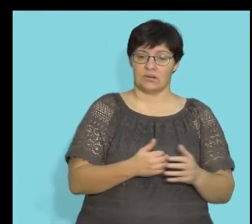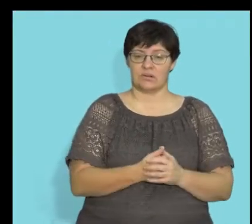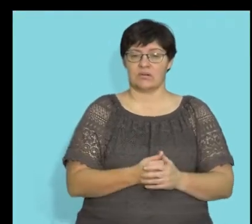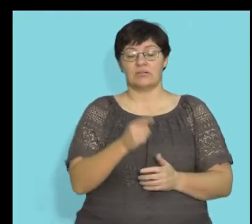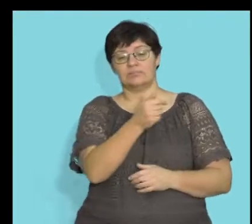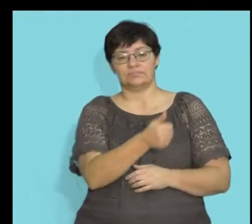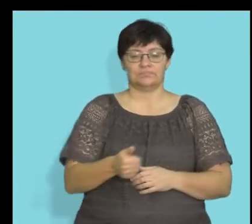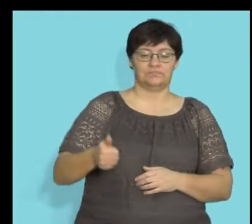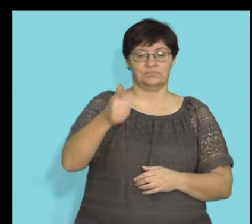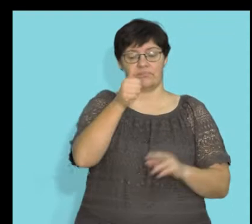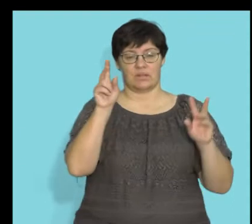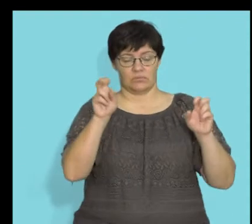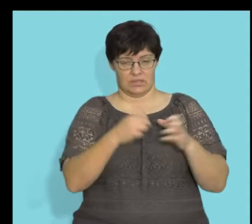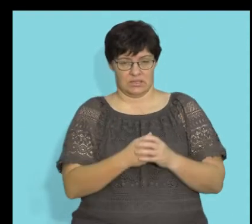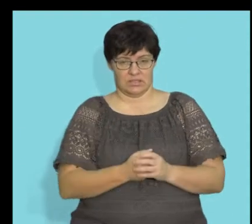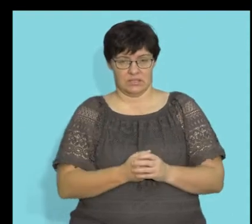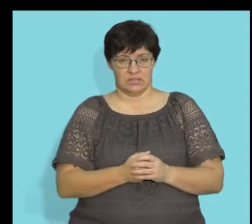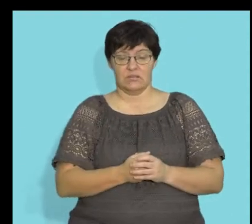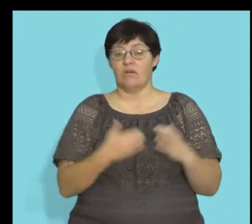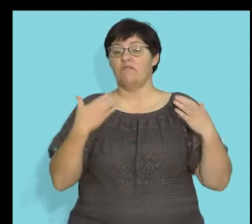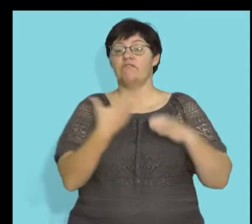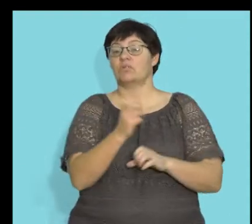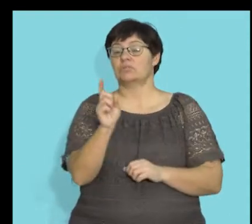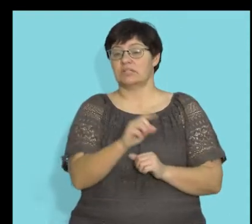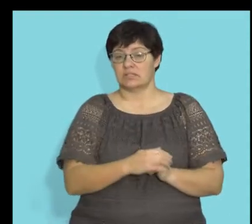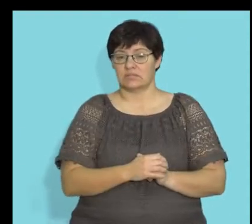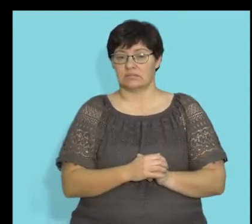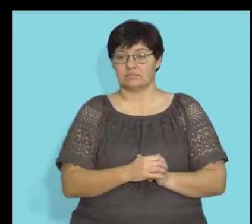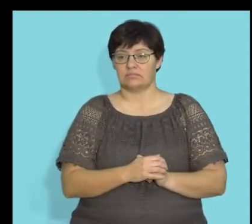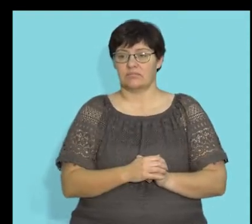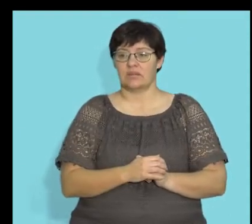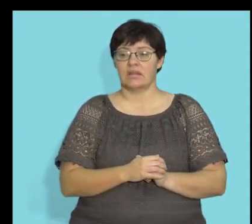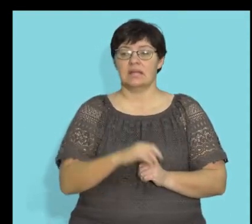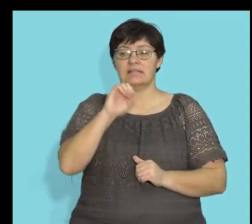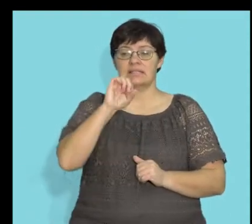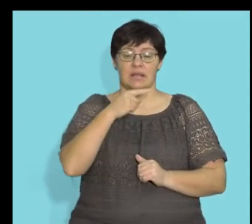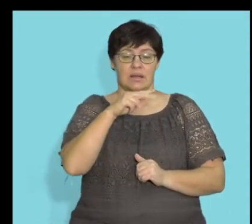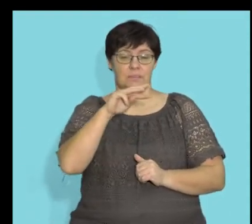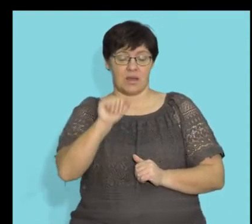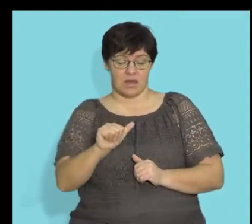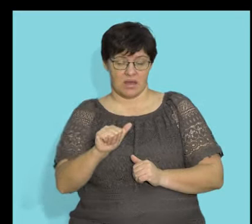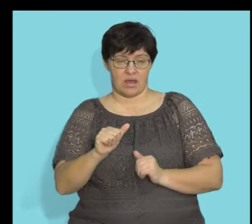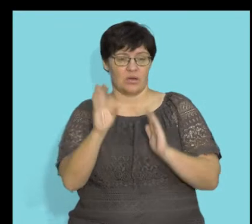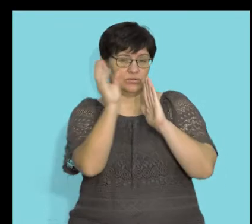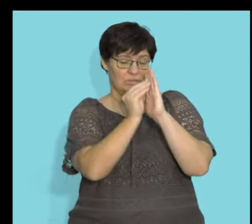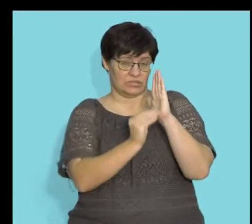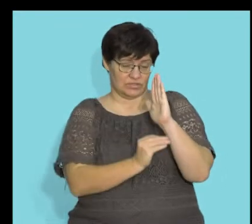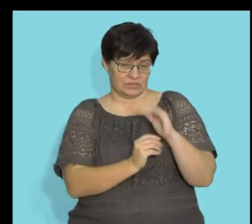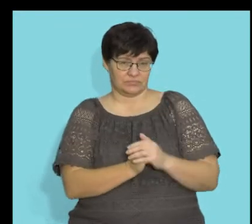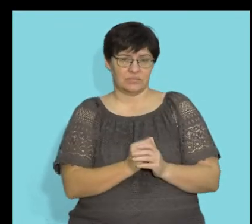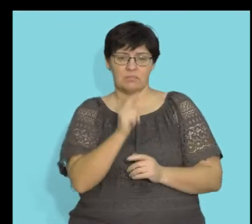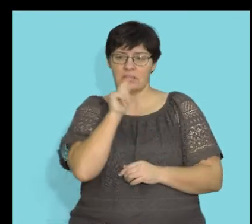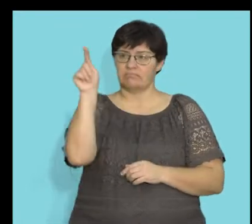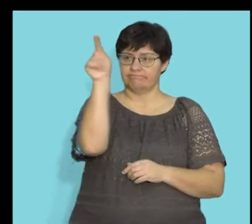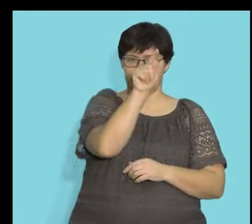So this is the main topic for today, our focus. We are going to be talking about sigma notation. What sigma is, it